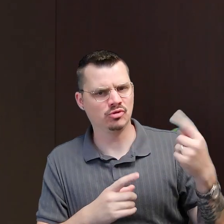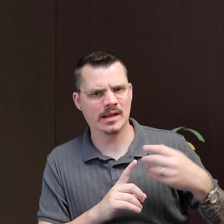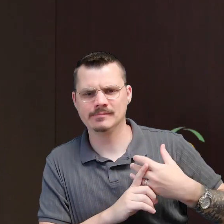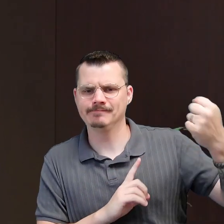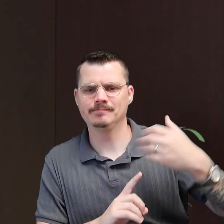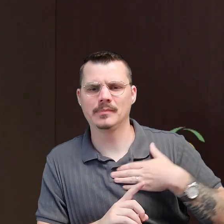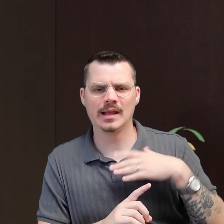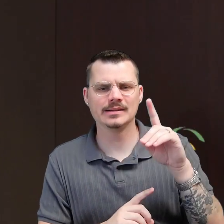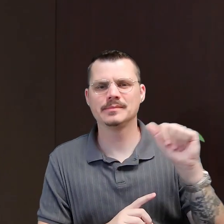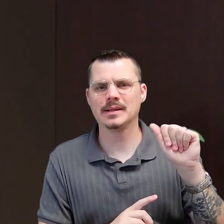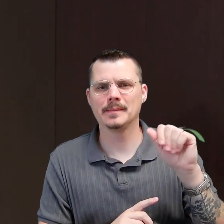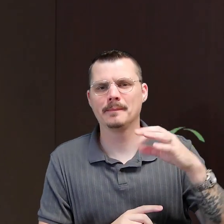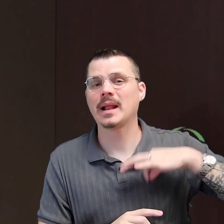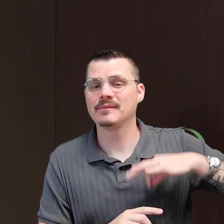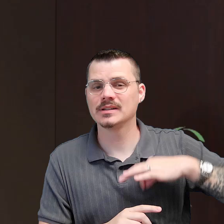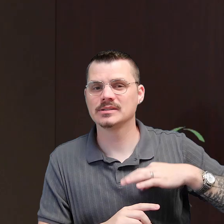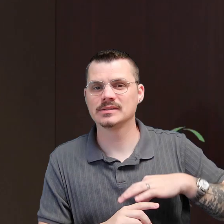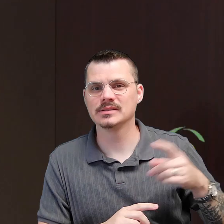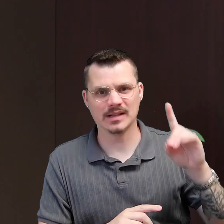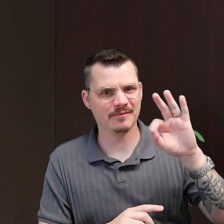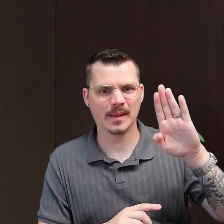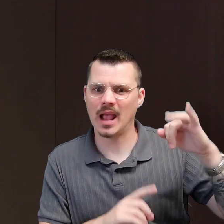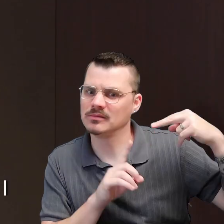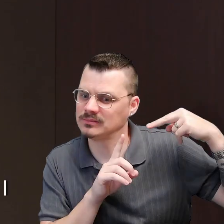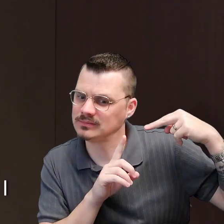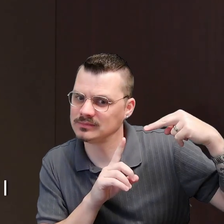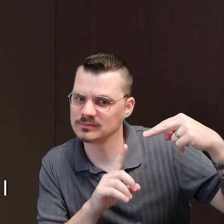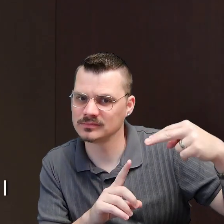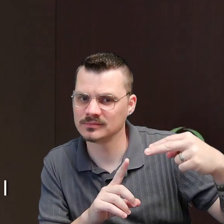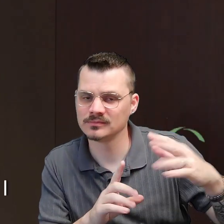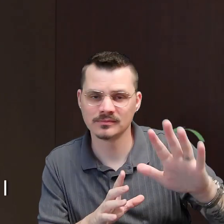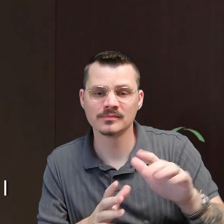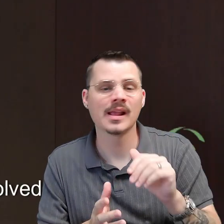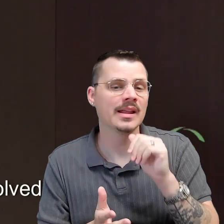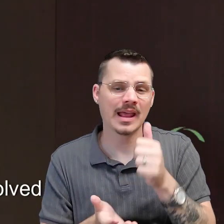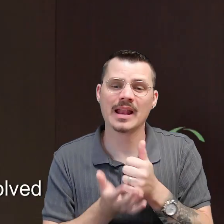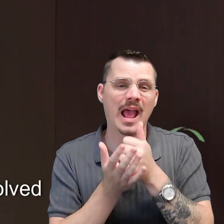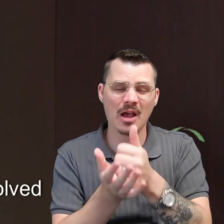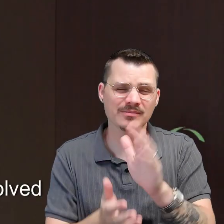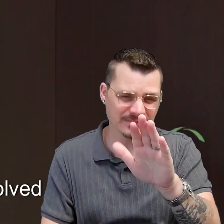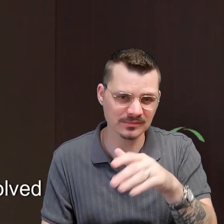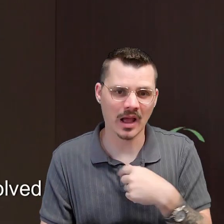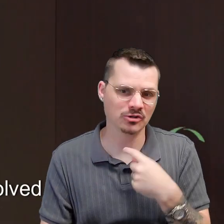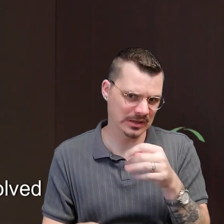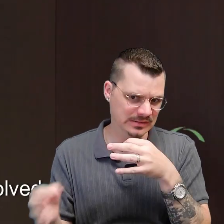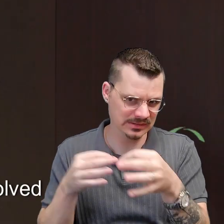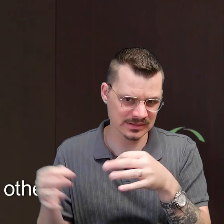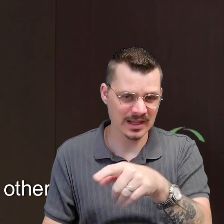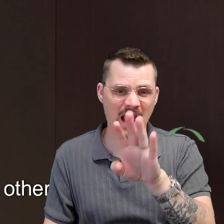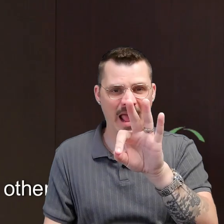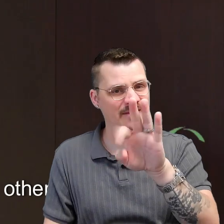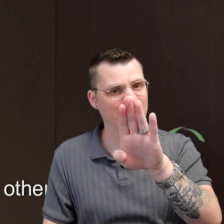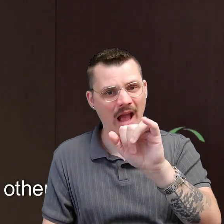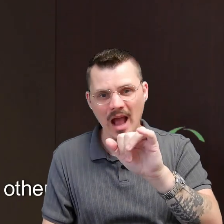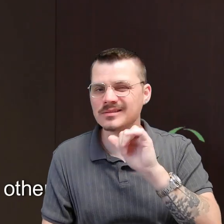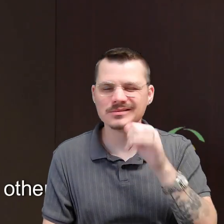disability benefits removed. Now, it didn't help her much when I explained that the FBI doesn't get involved in